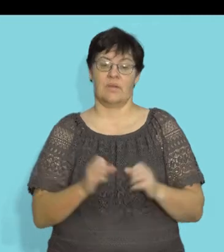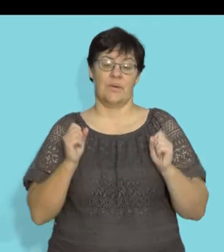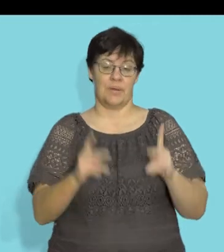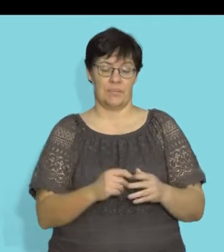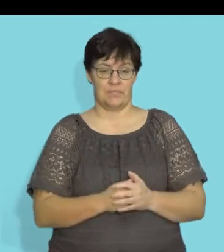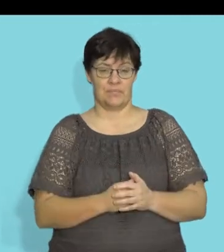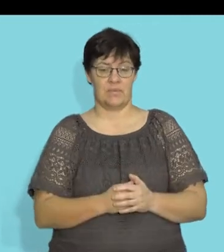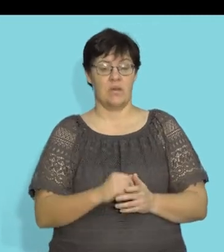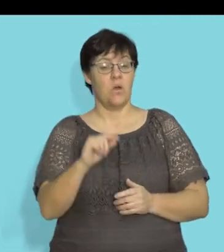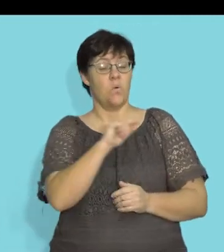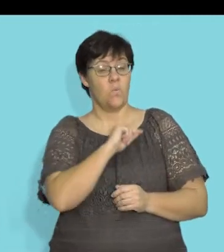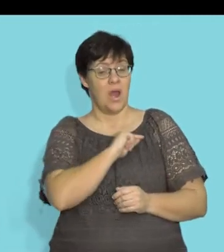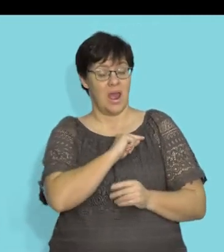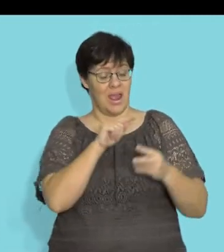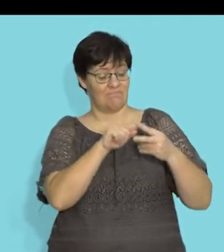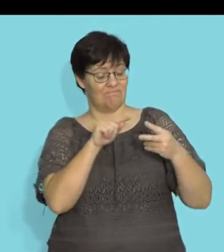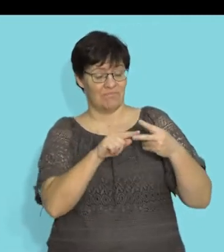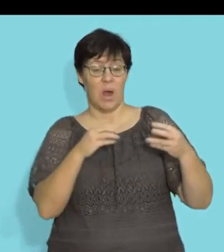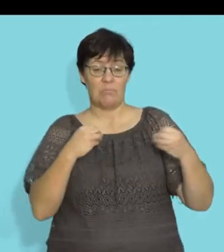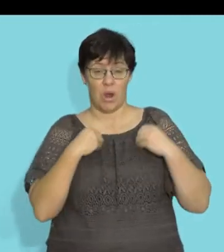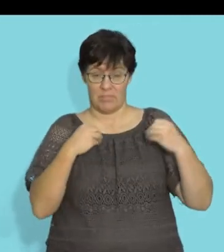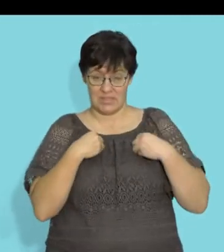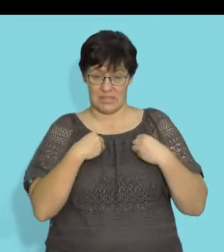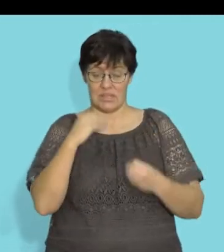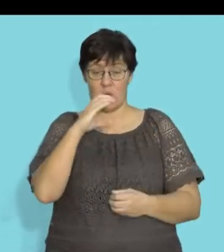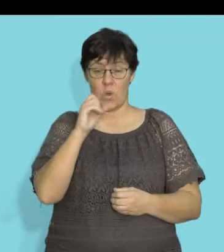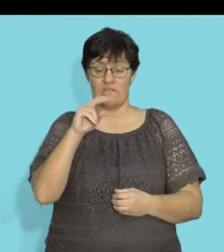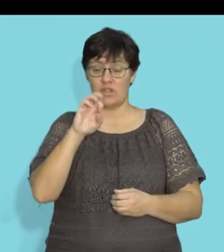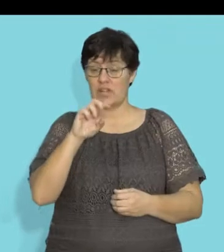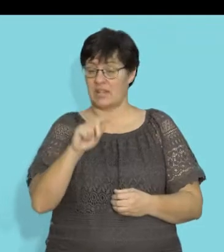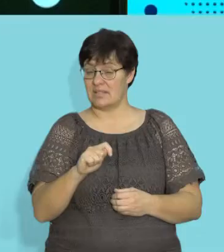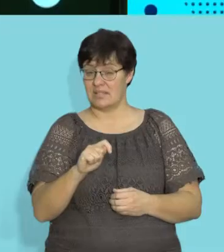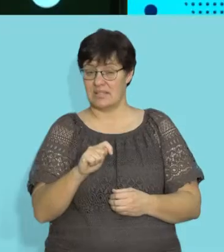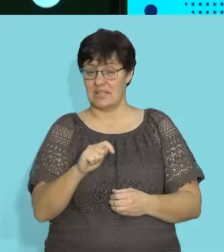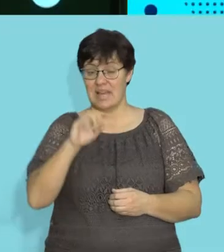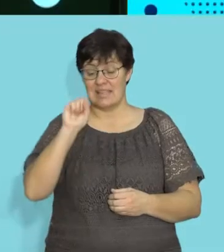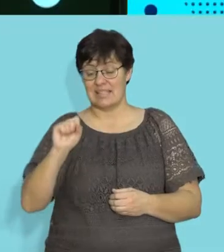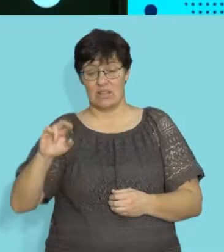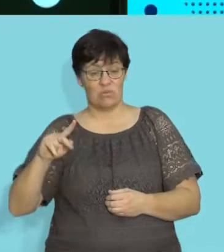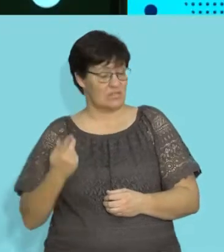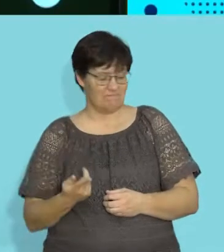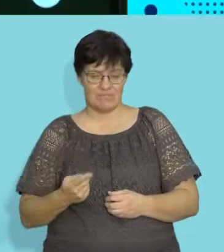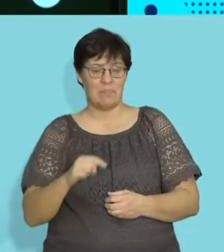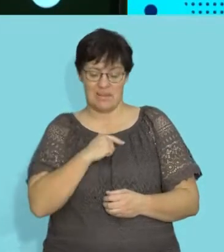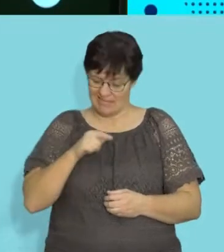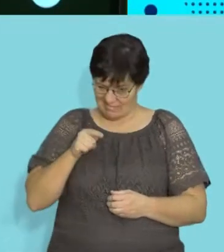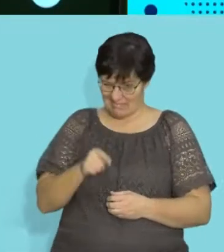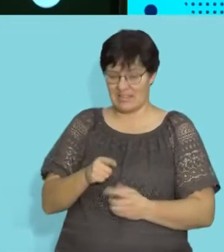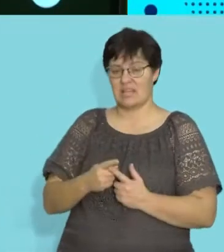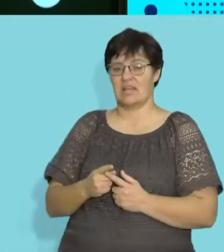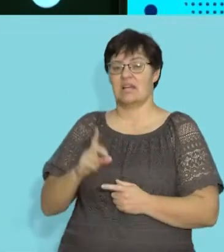Great, guys. So because it failed to meet the two properties of a convergent series, it means that this series